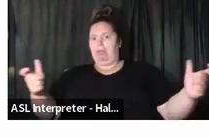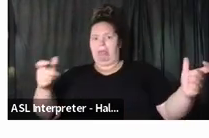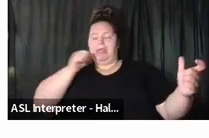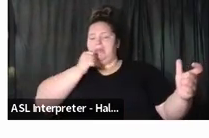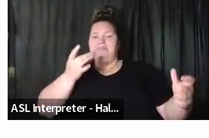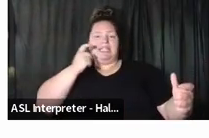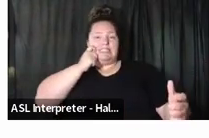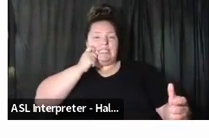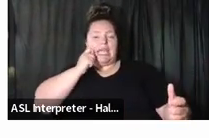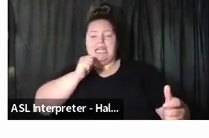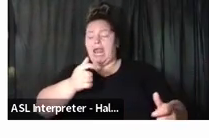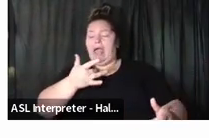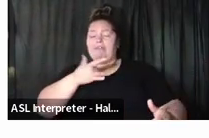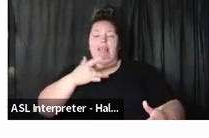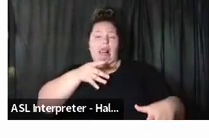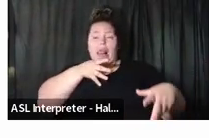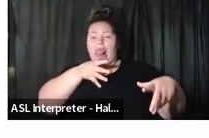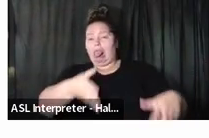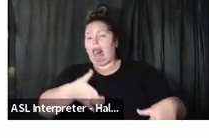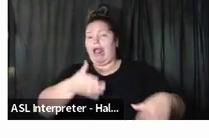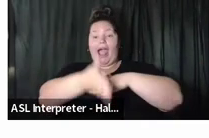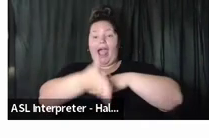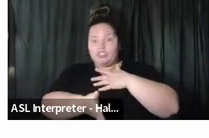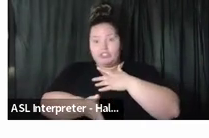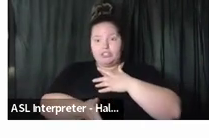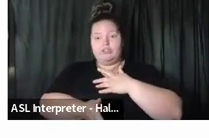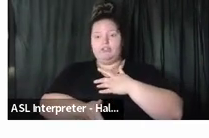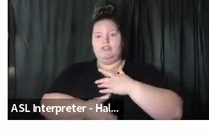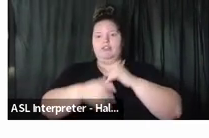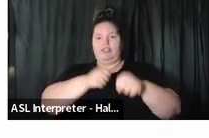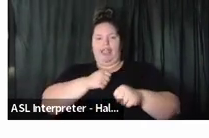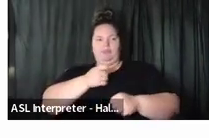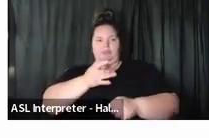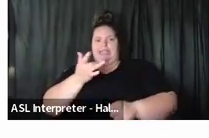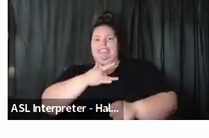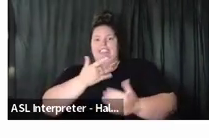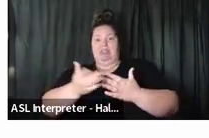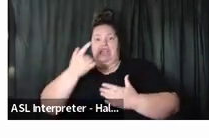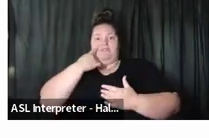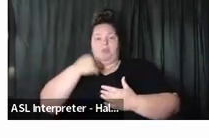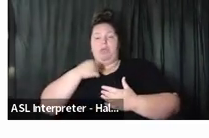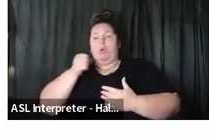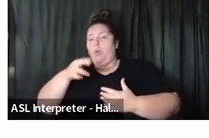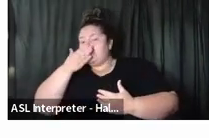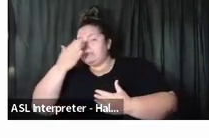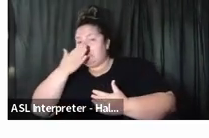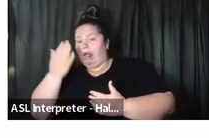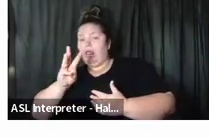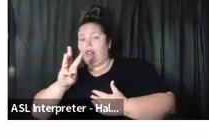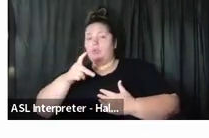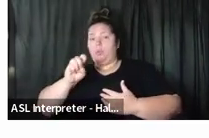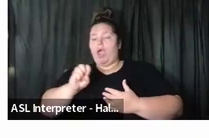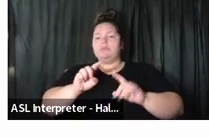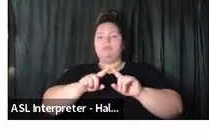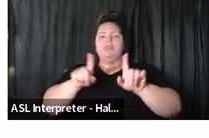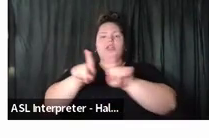or gross after I used it. And like sometimes that can be a sensory thing for me, or the smell of the wipes can be a sensory thing. But there's also things